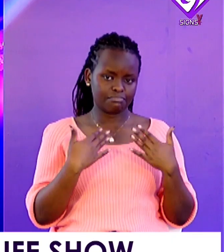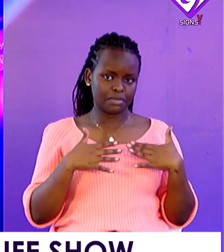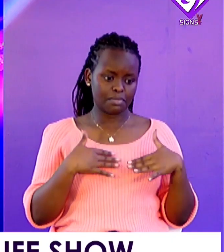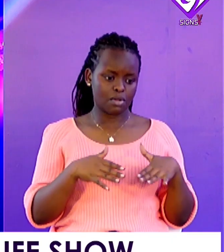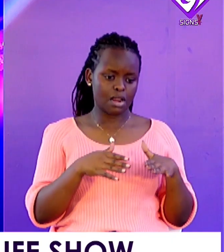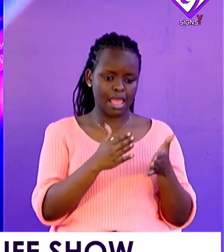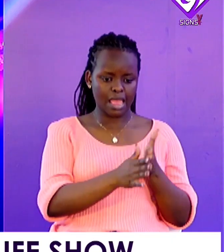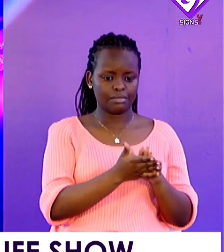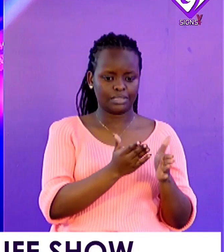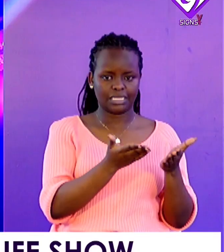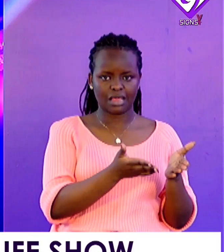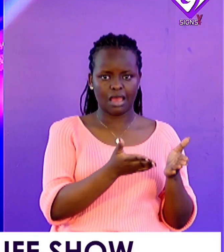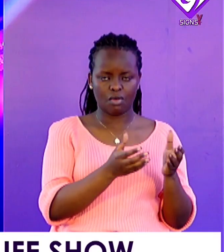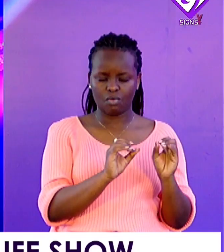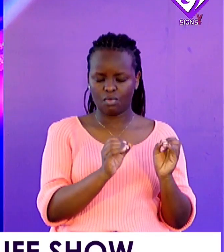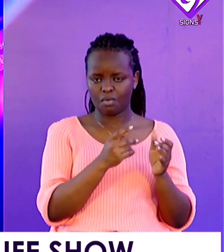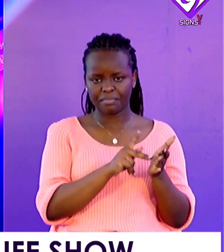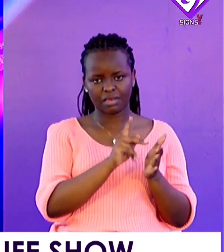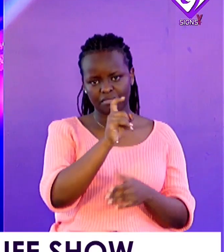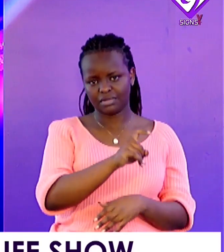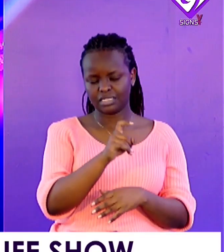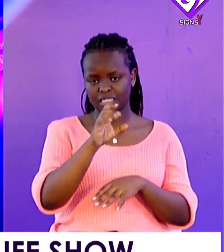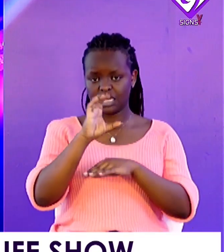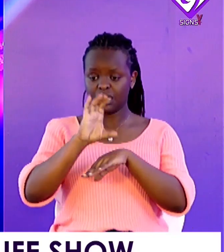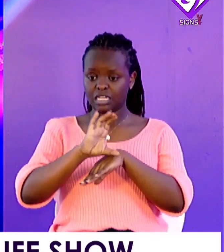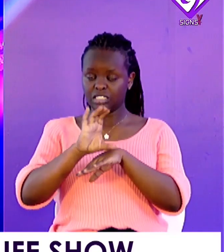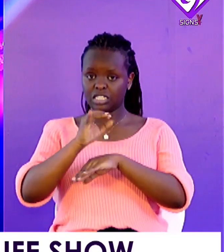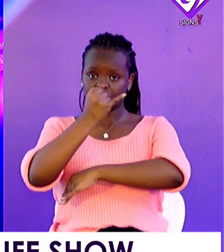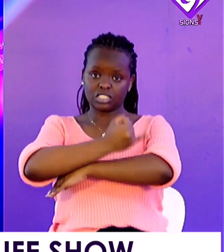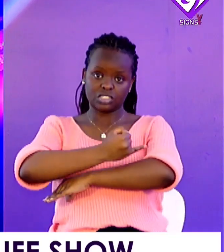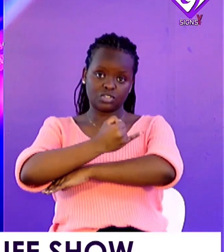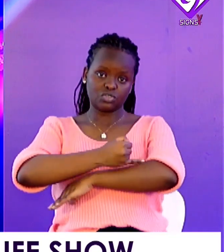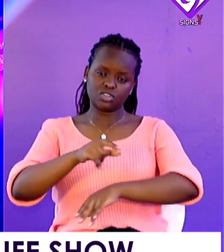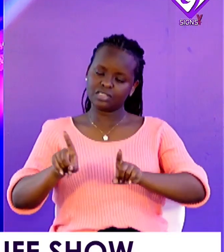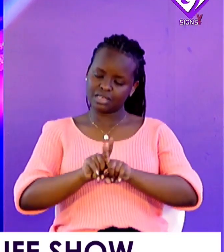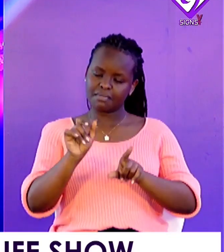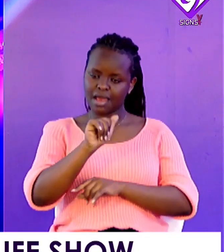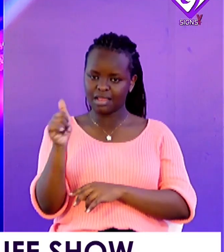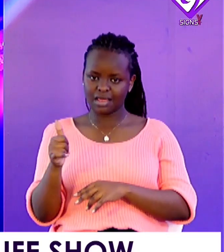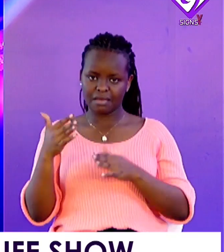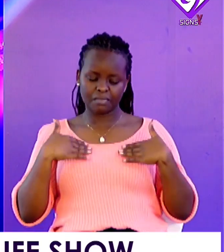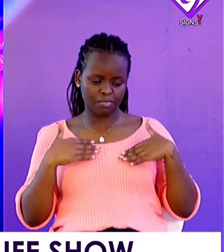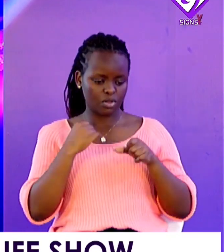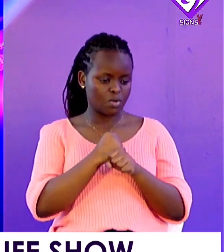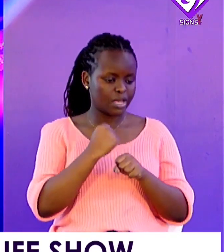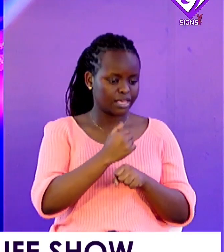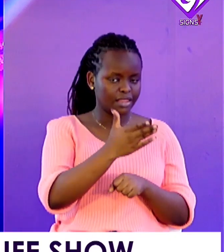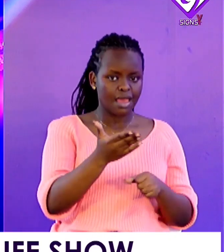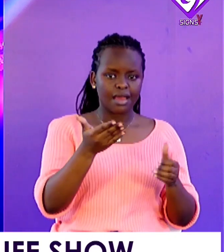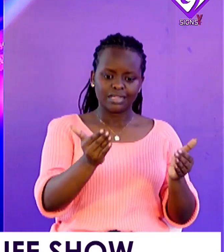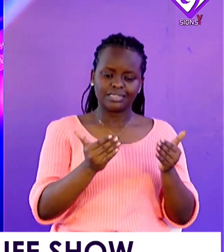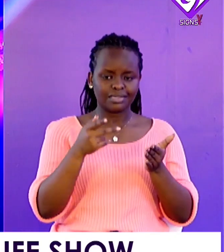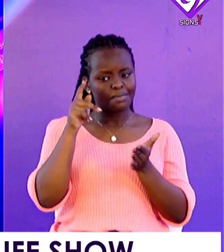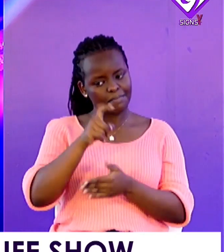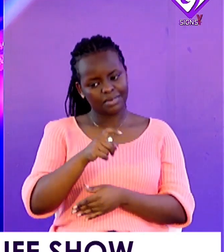is the church institution is an institution like any other, so the people working there need to be